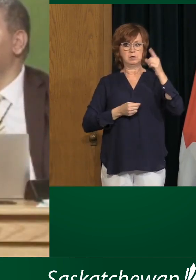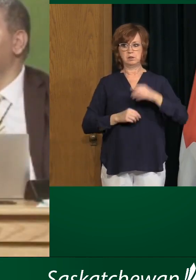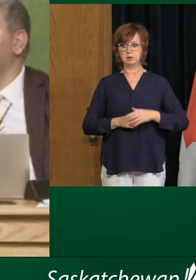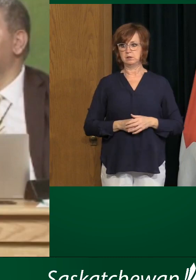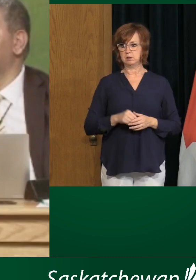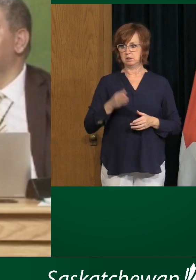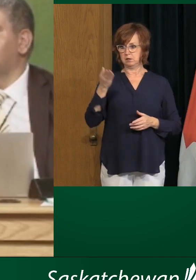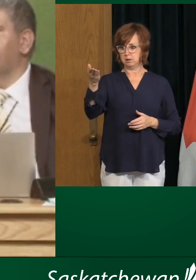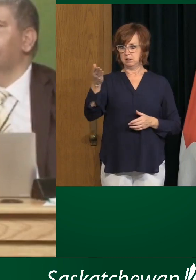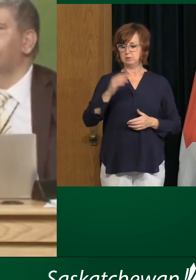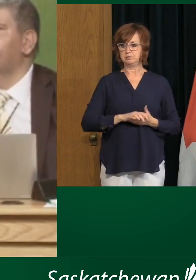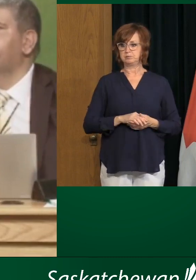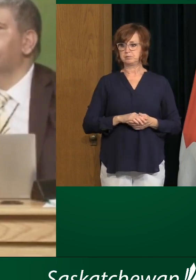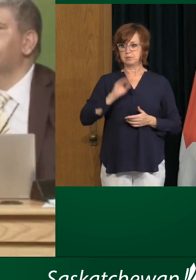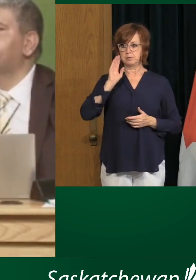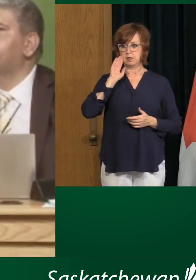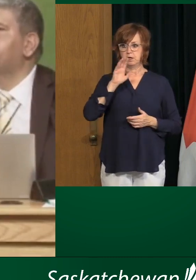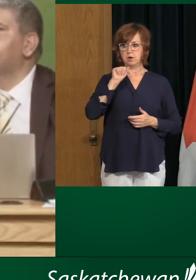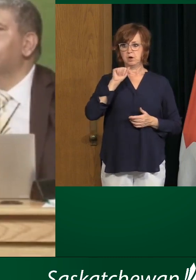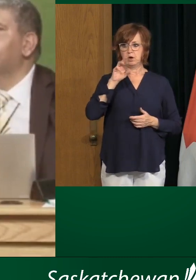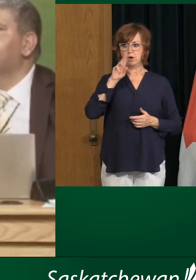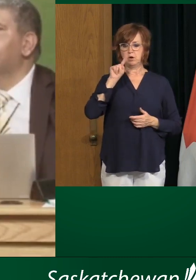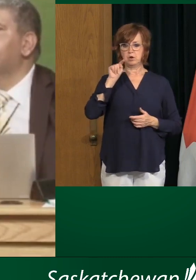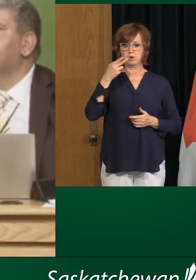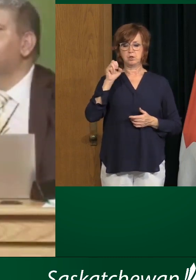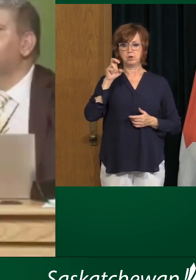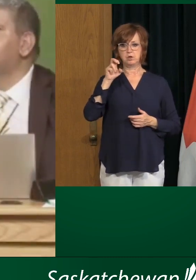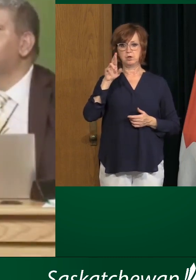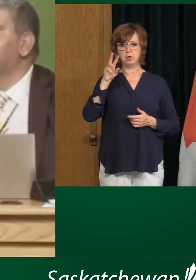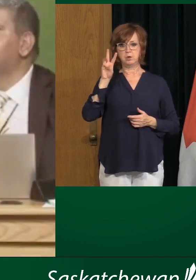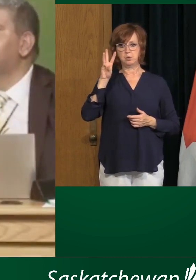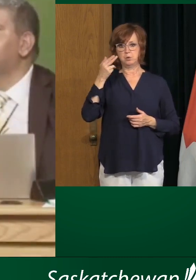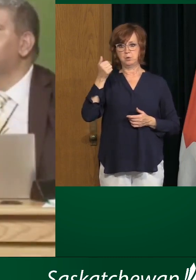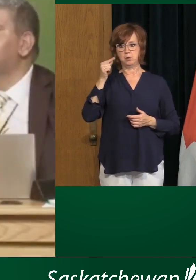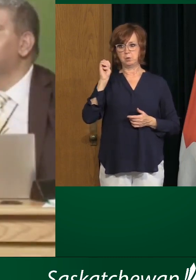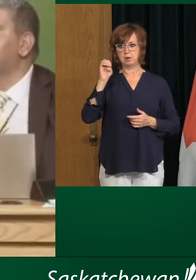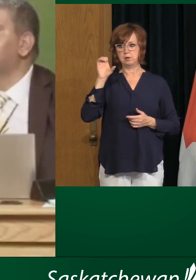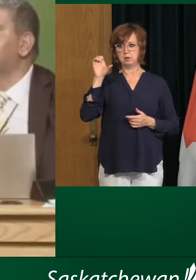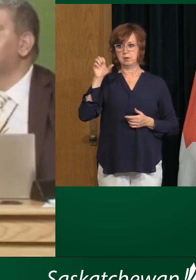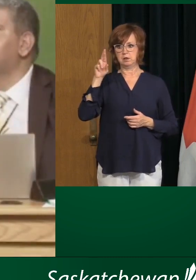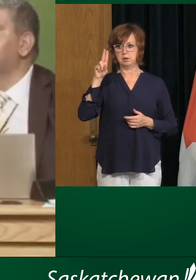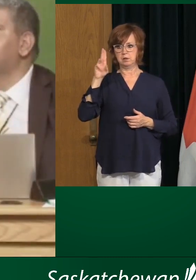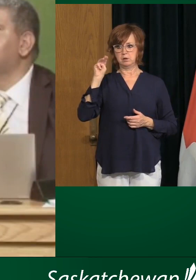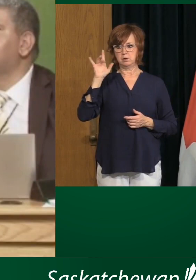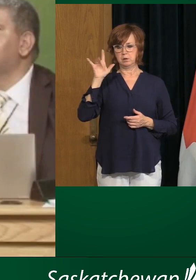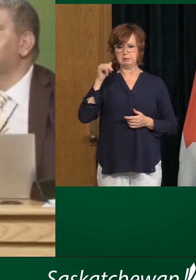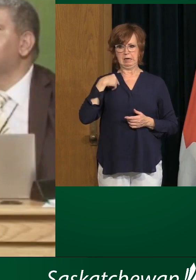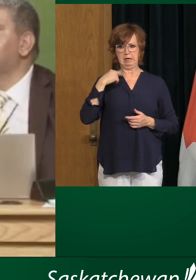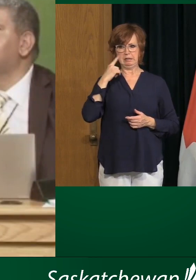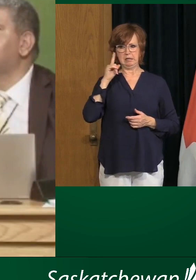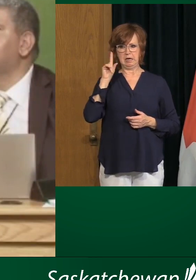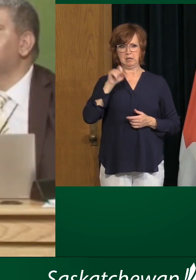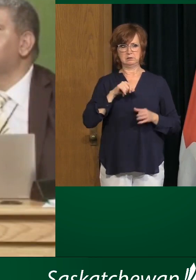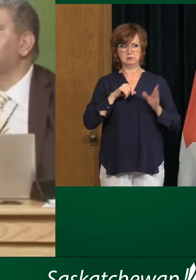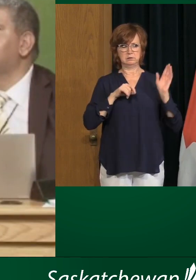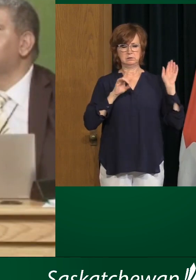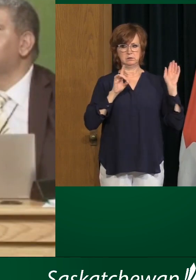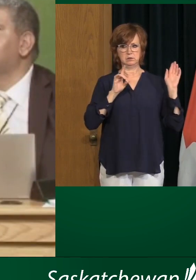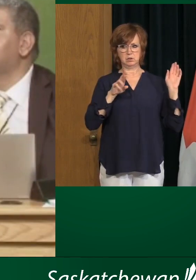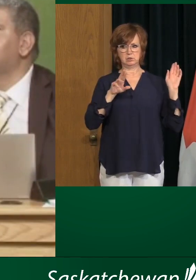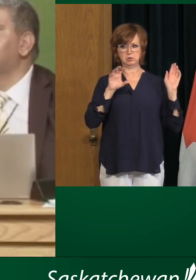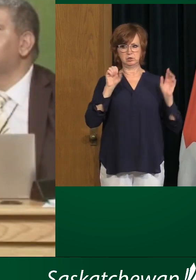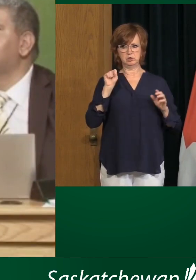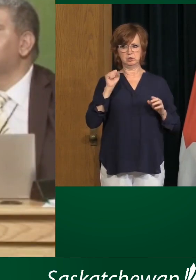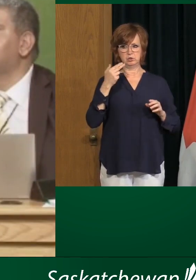room to start. Hi there, Arthur White-Crummy here. This is probably for Dr. Shaw and perhaps Mr.